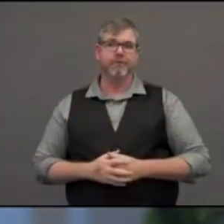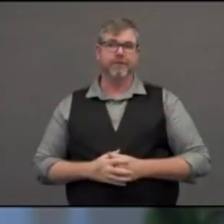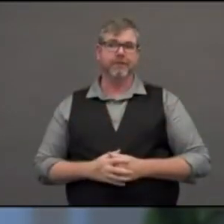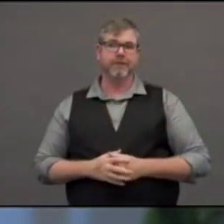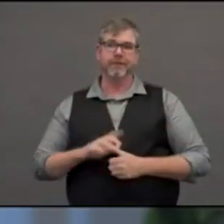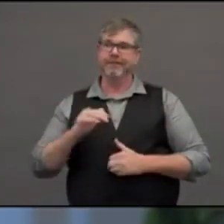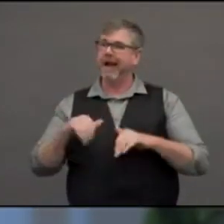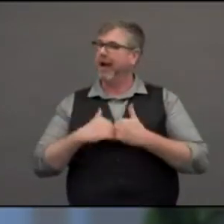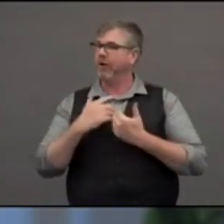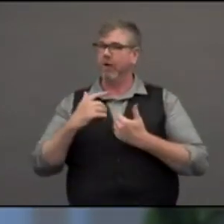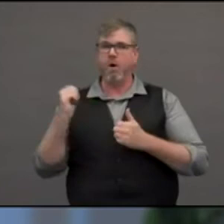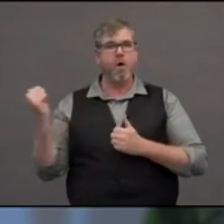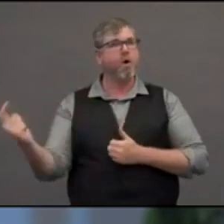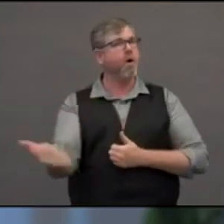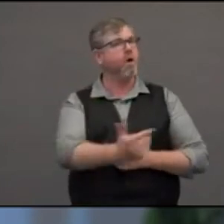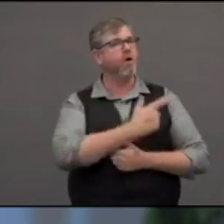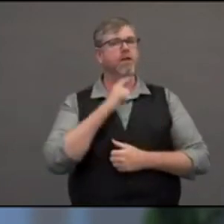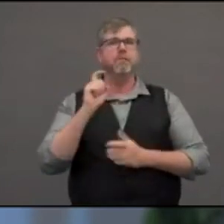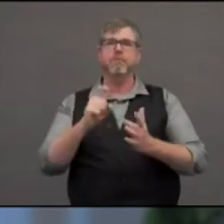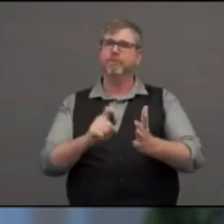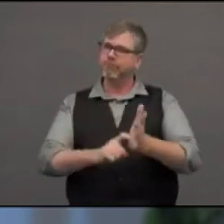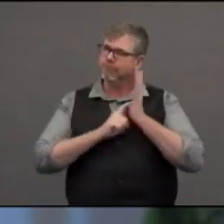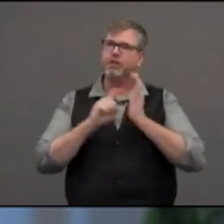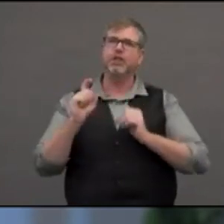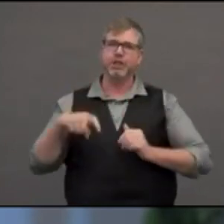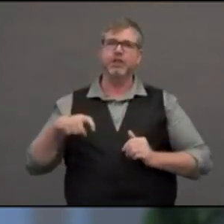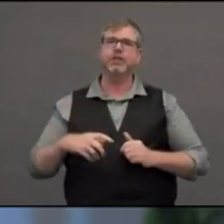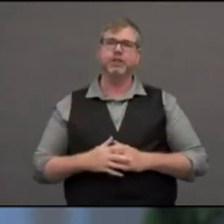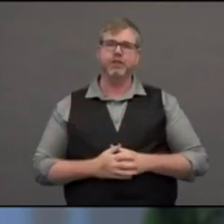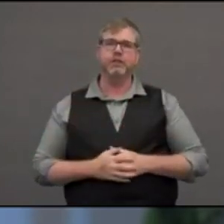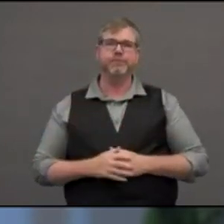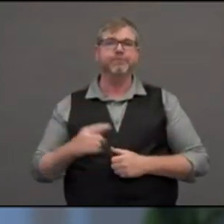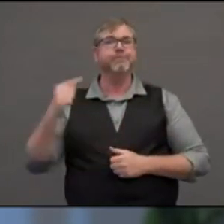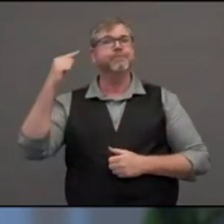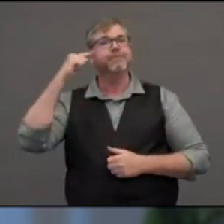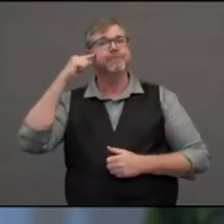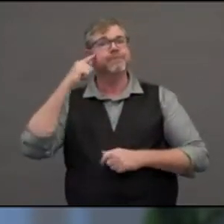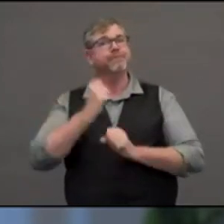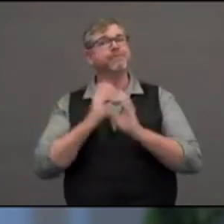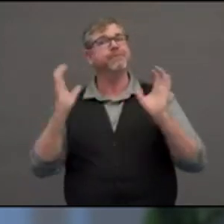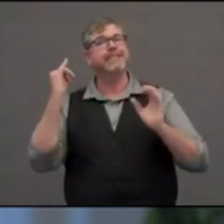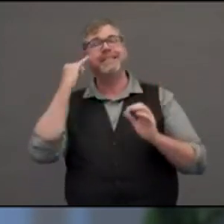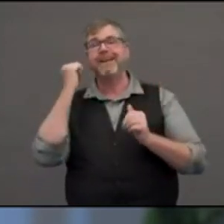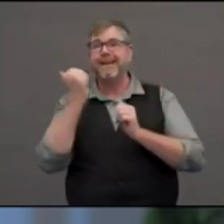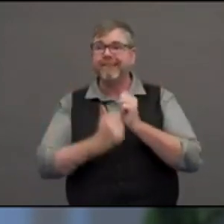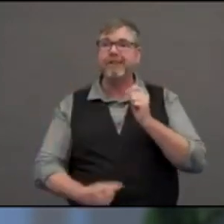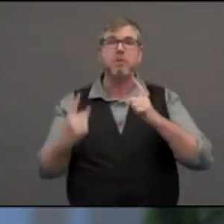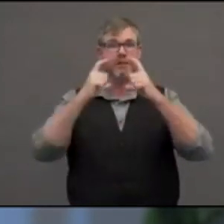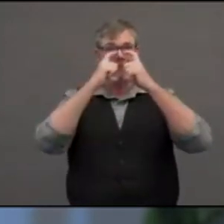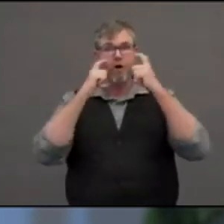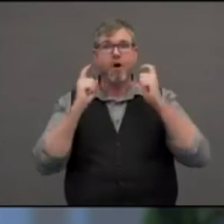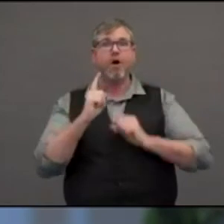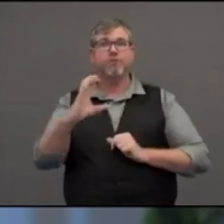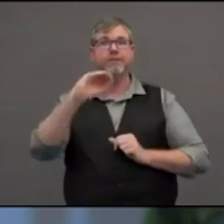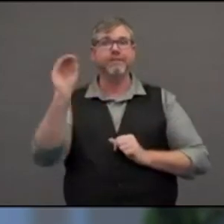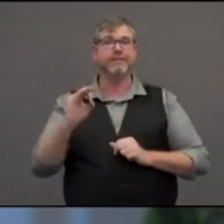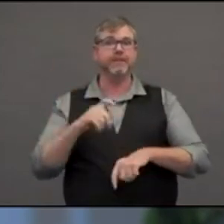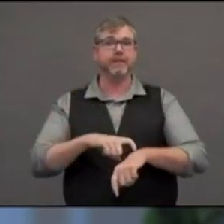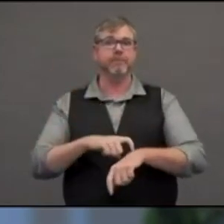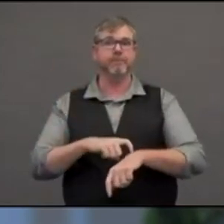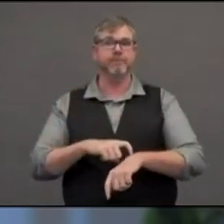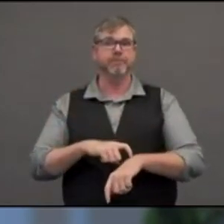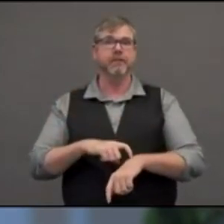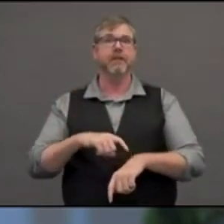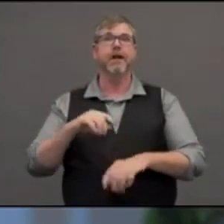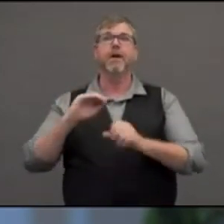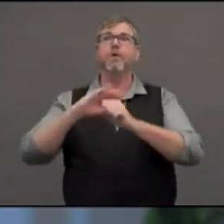population. I think that if everybody wore these masks 100% of the time, we would see our case numbers drop tremendously. So